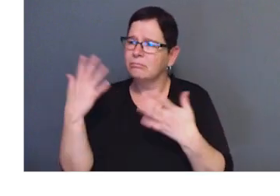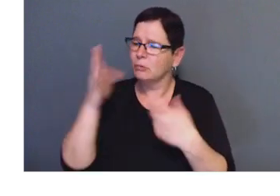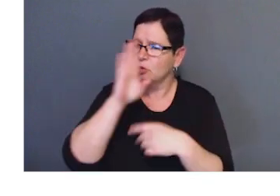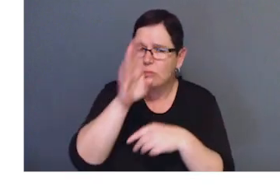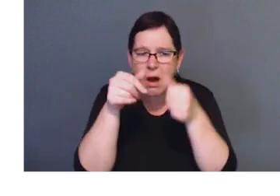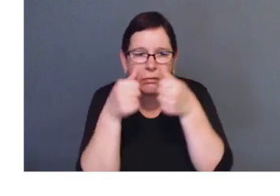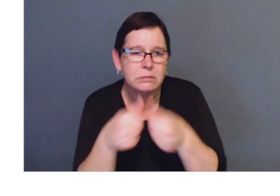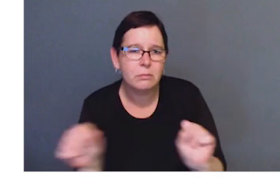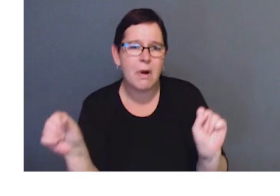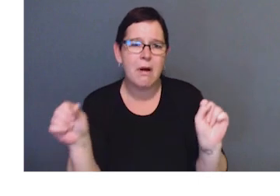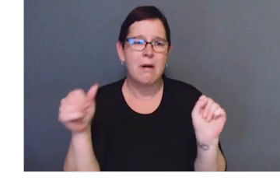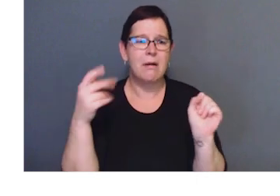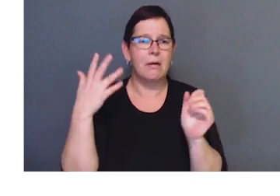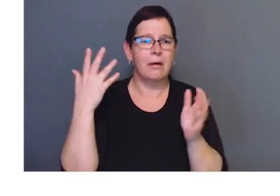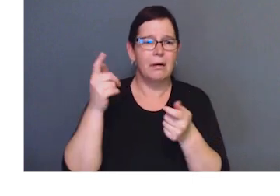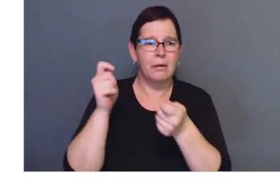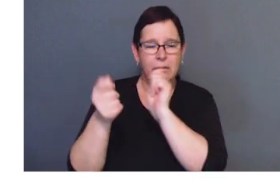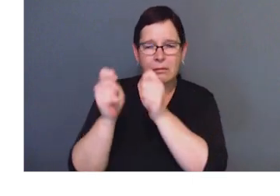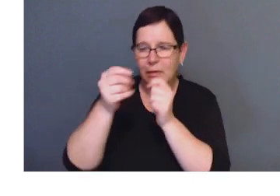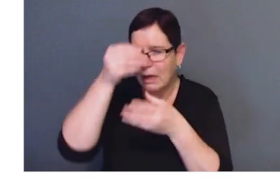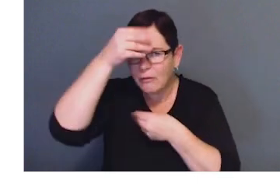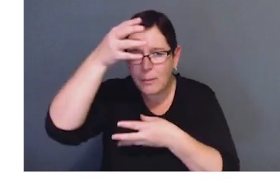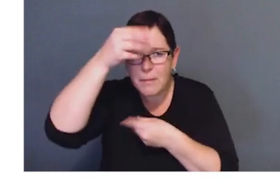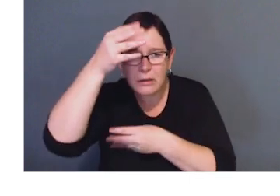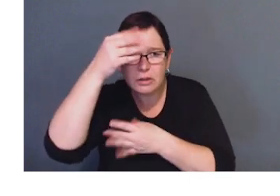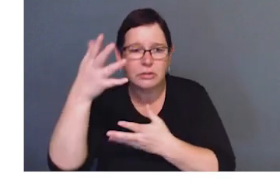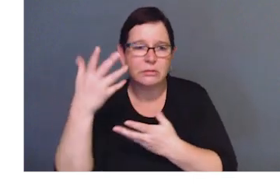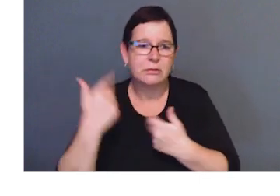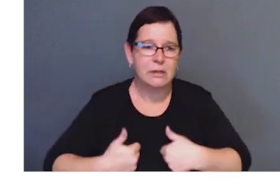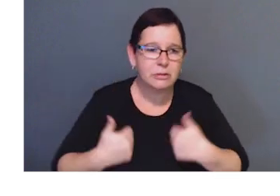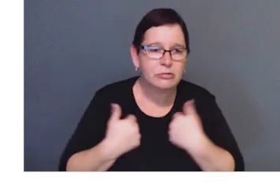any uncashed checks, view your